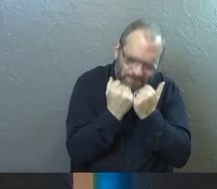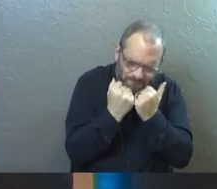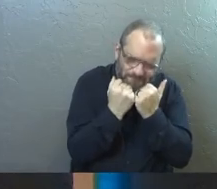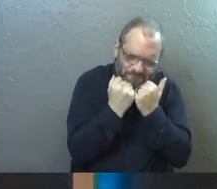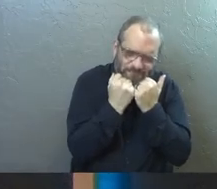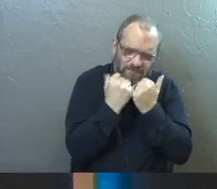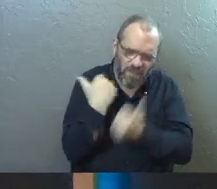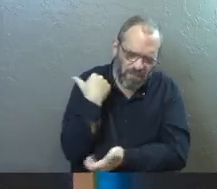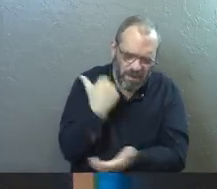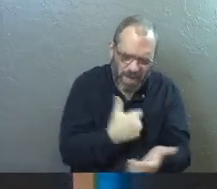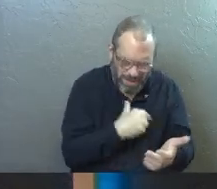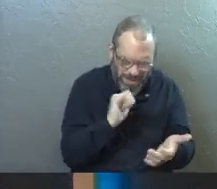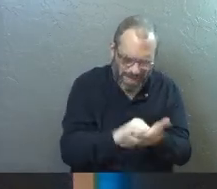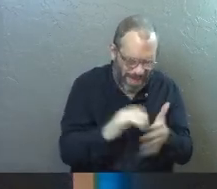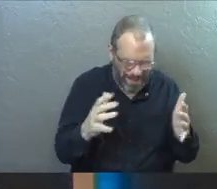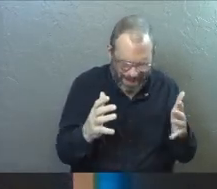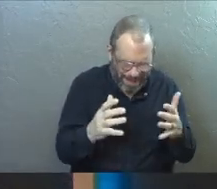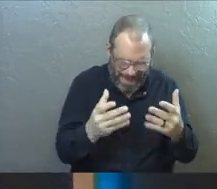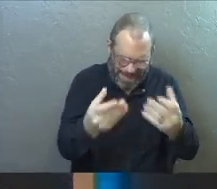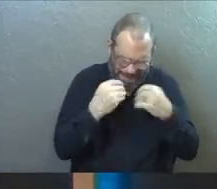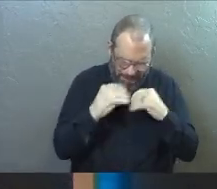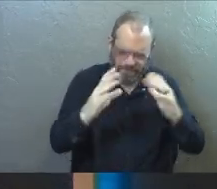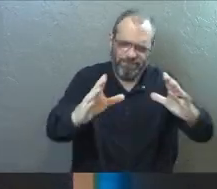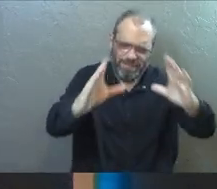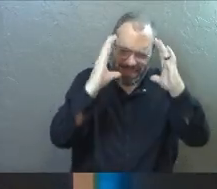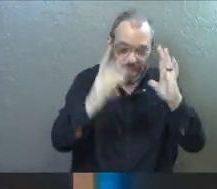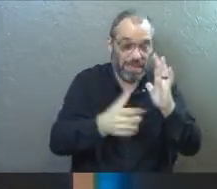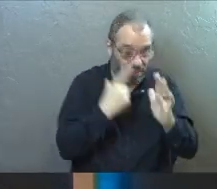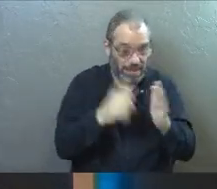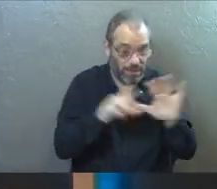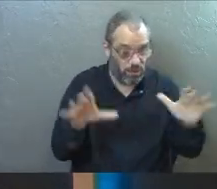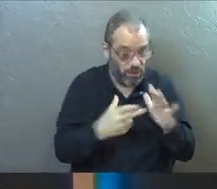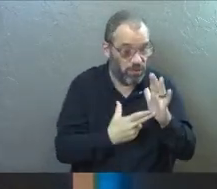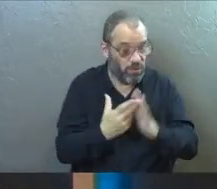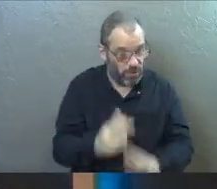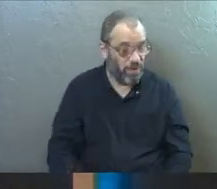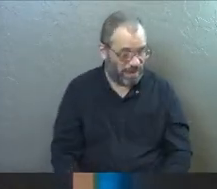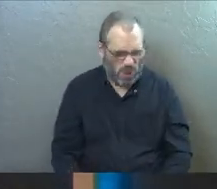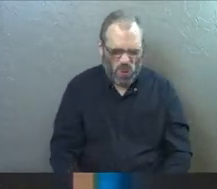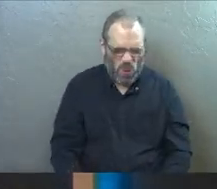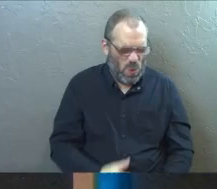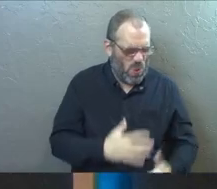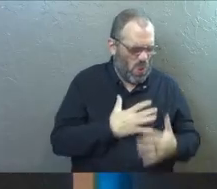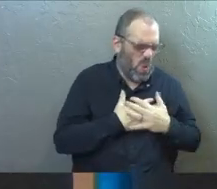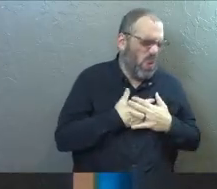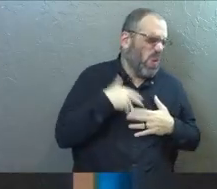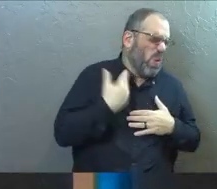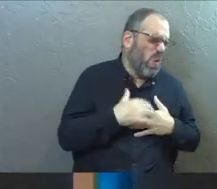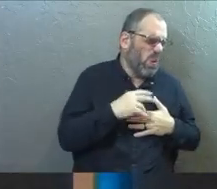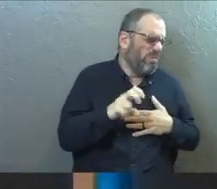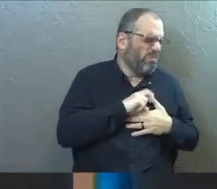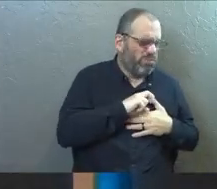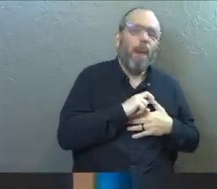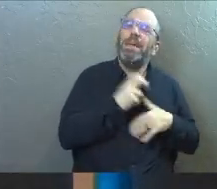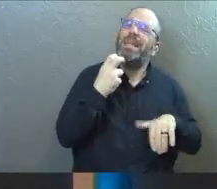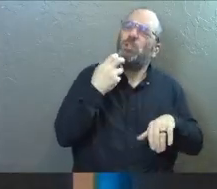way that you do. Thanks for getting our attention, Lord. And sometimes you do it with some truth, God, that is so hard sometimes, but it's so